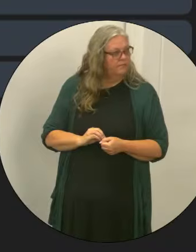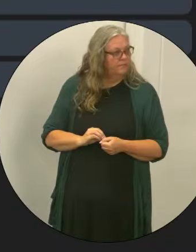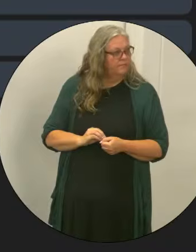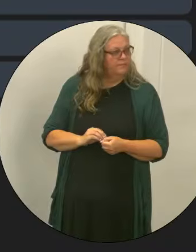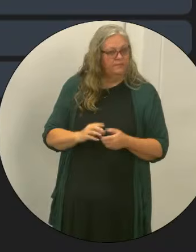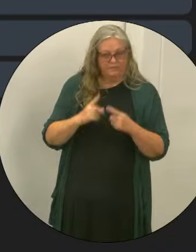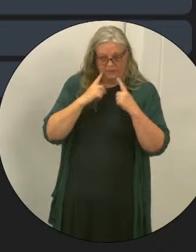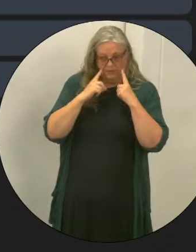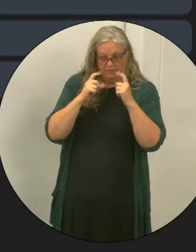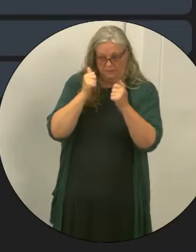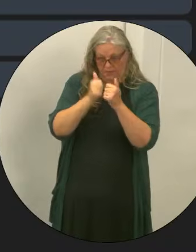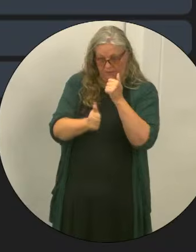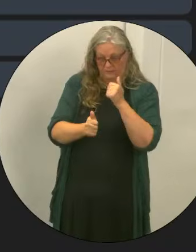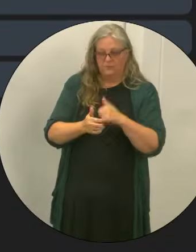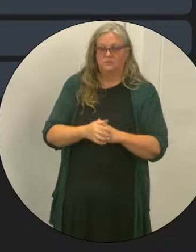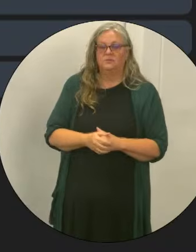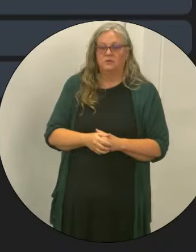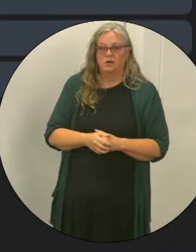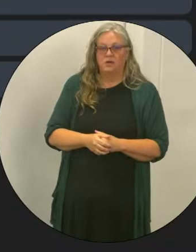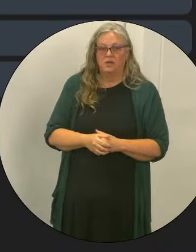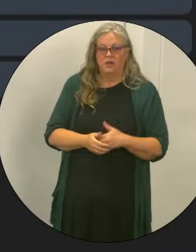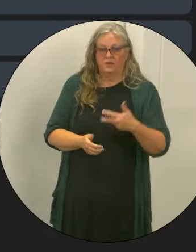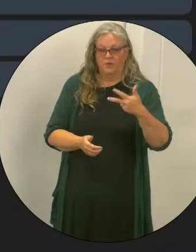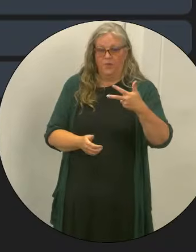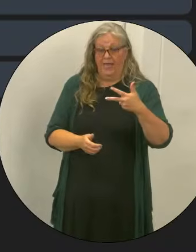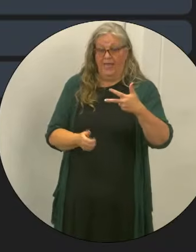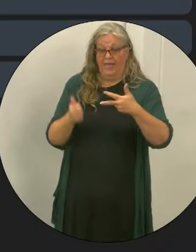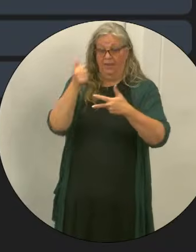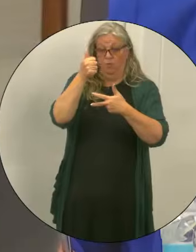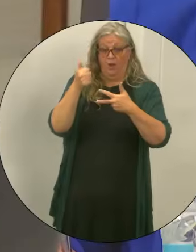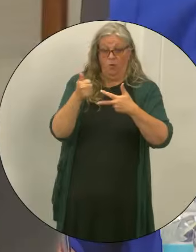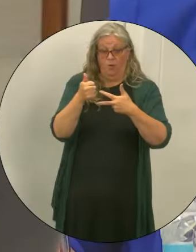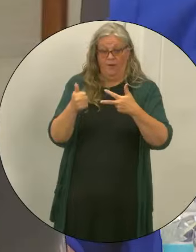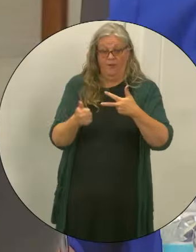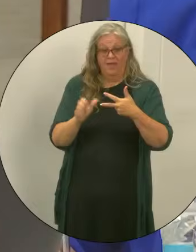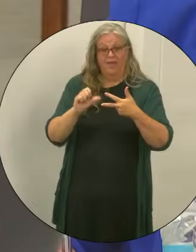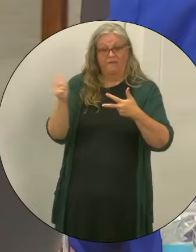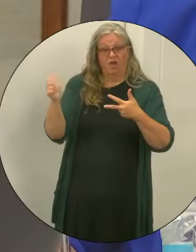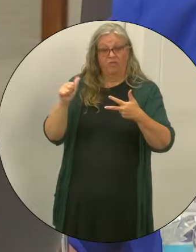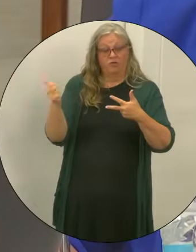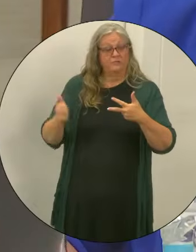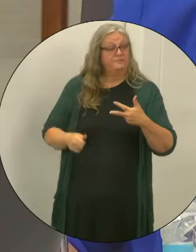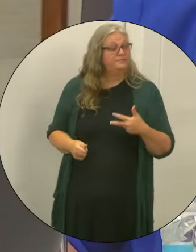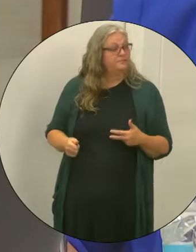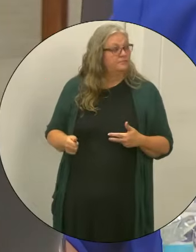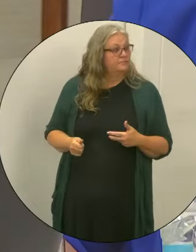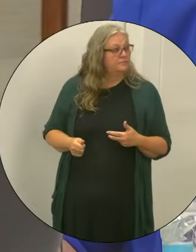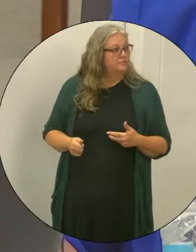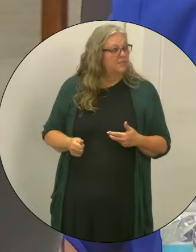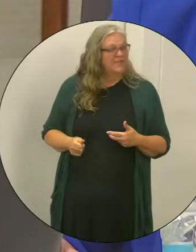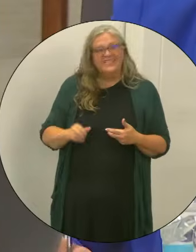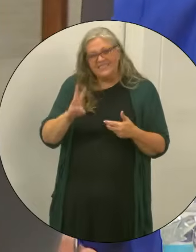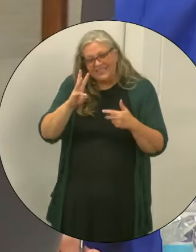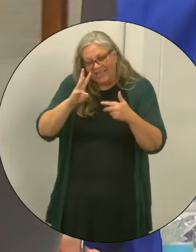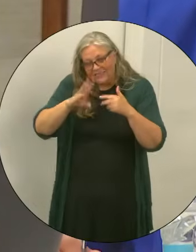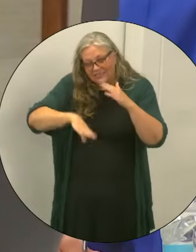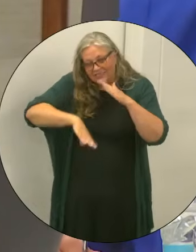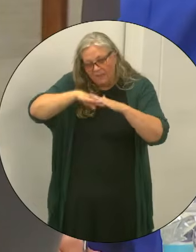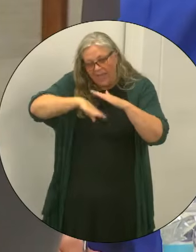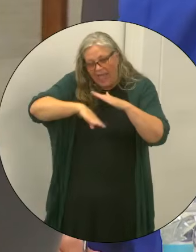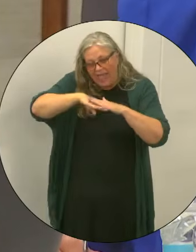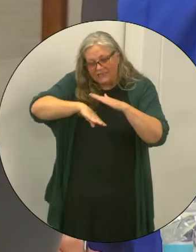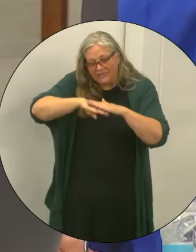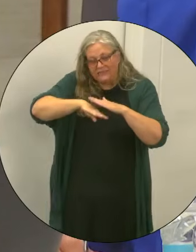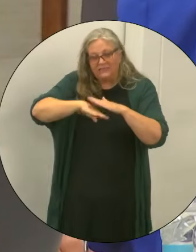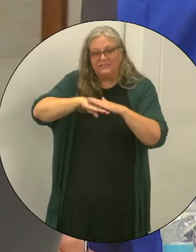Motion passes. We have three priorities. Do we have another? Now, remember, 6 is the max. If we can keep